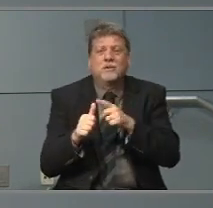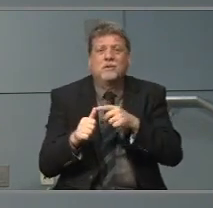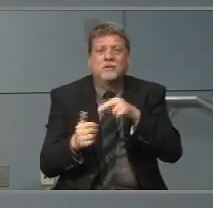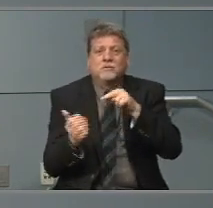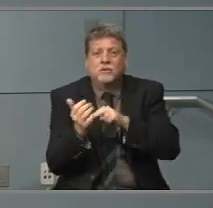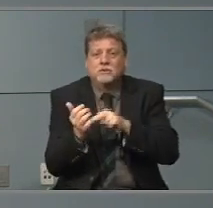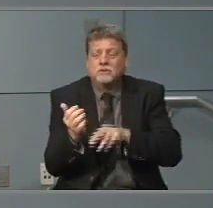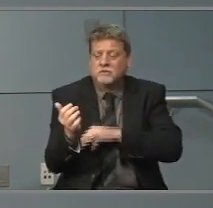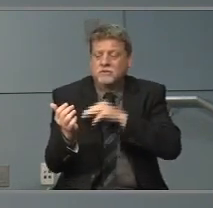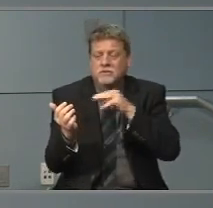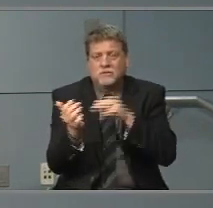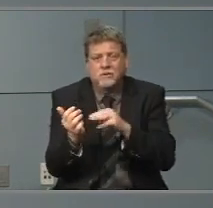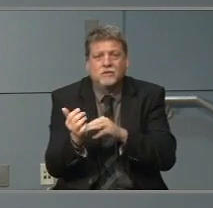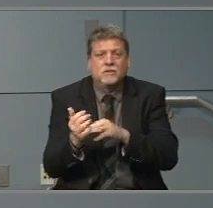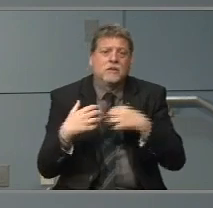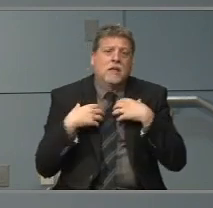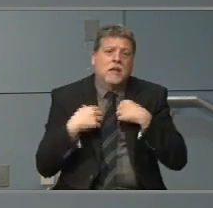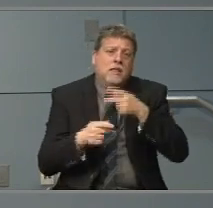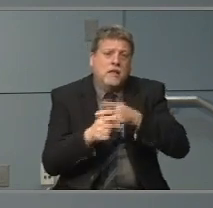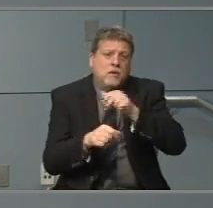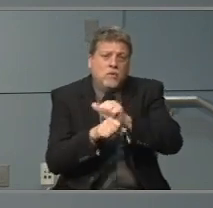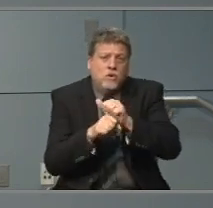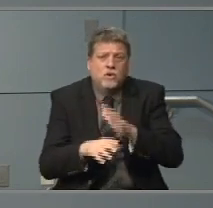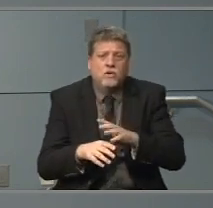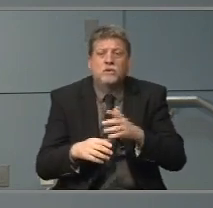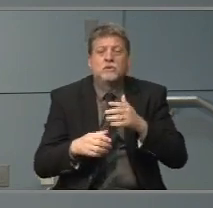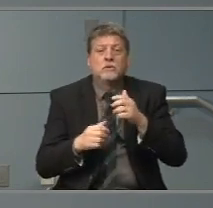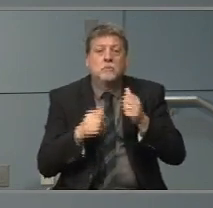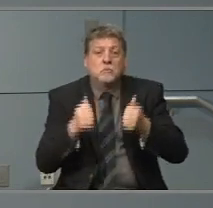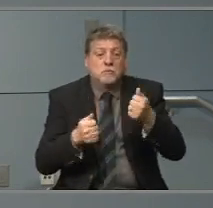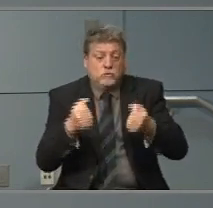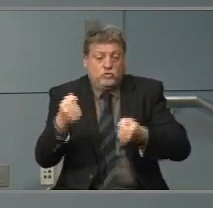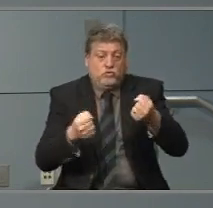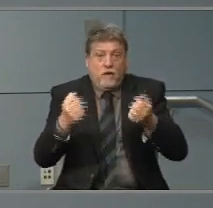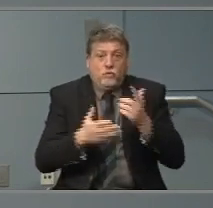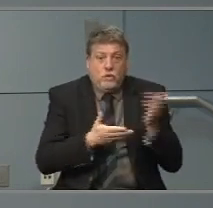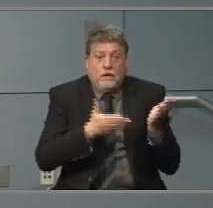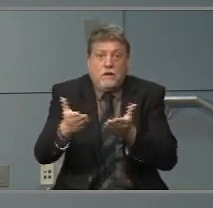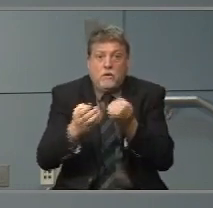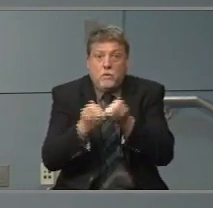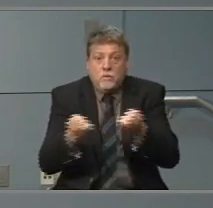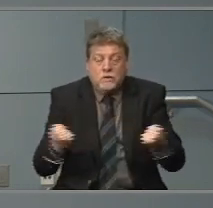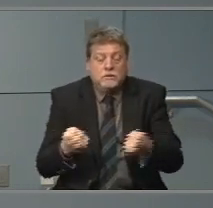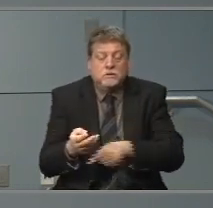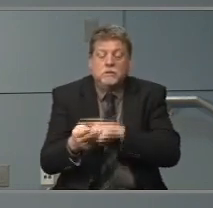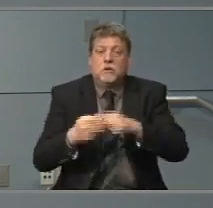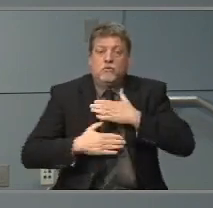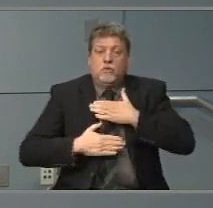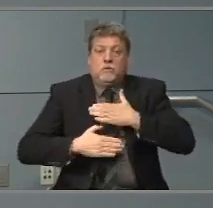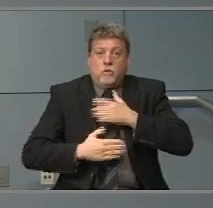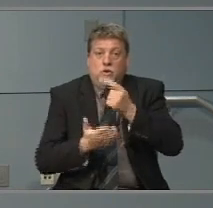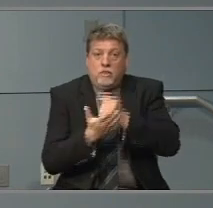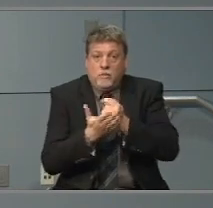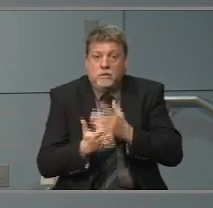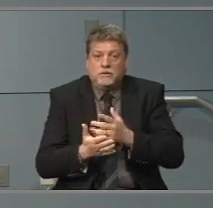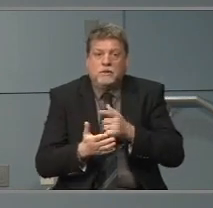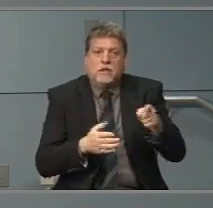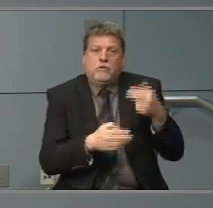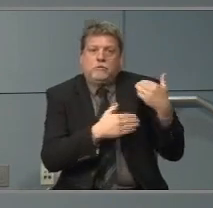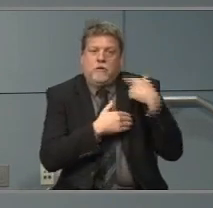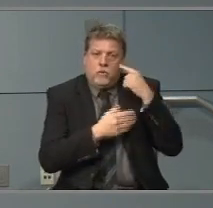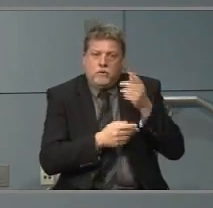many more who work in healthcare, and they need to have supplies like masks and gowns and gloves to keep themselves safe and healthy